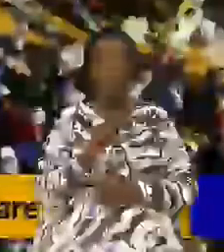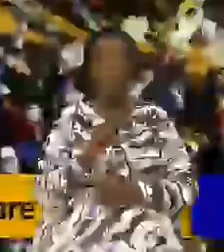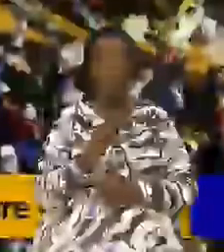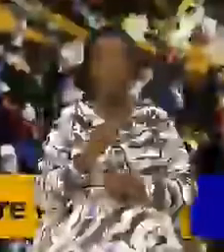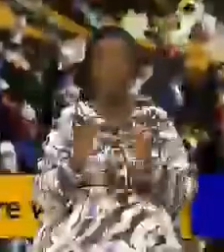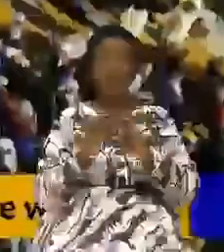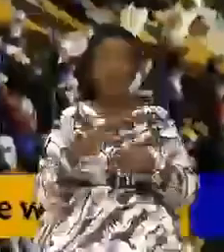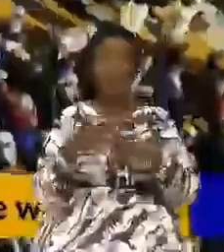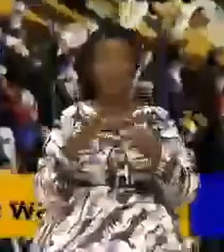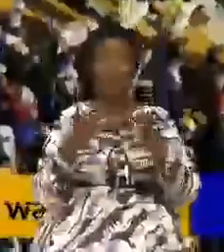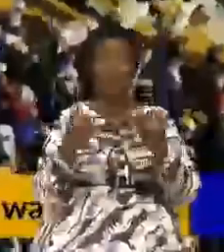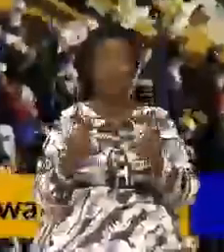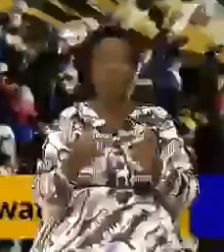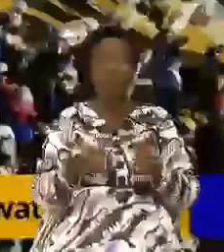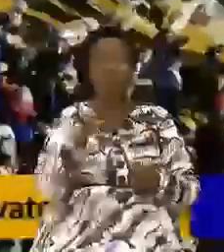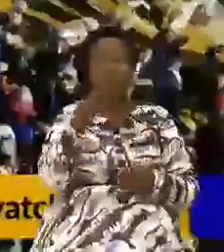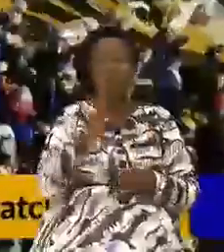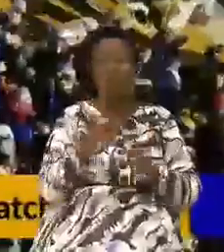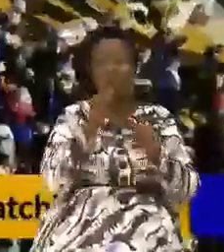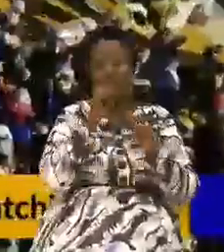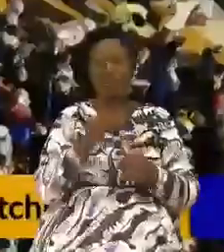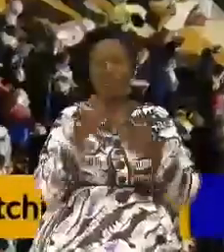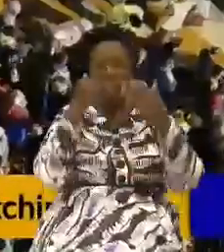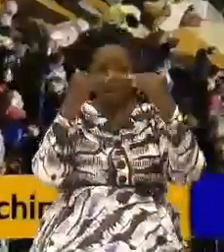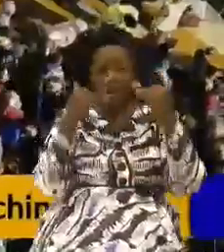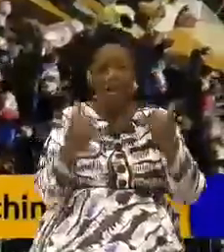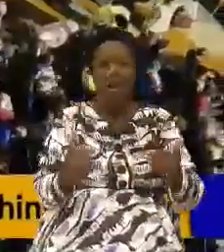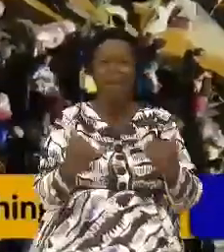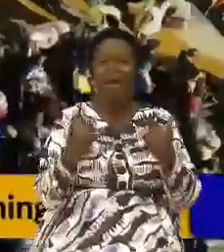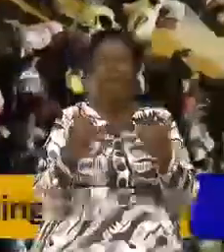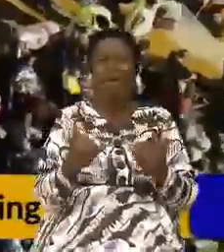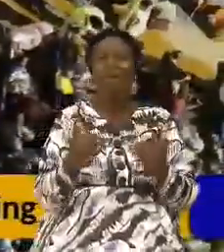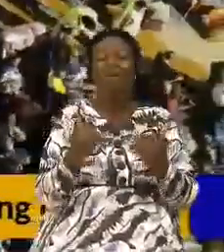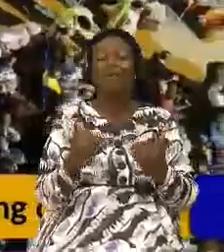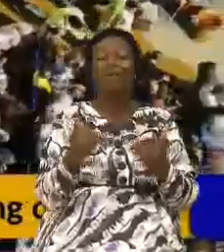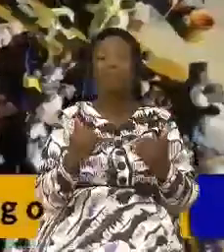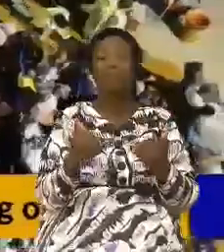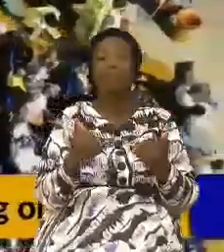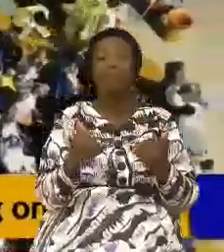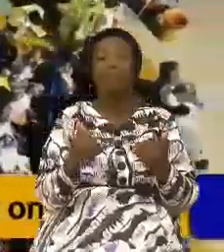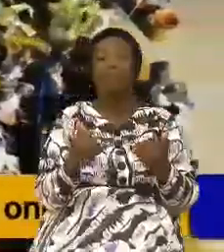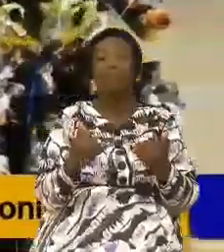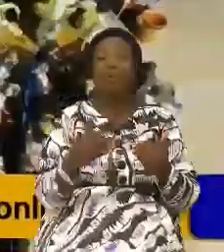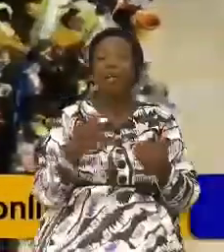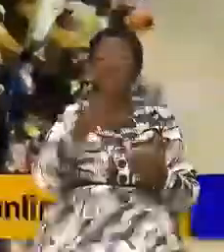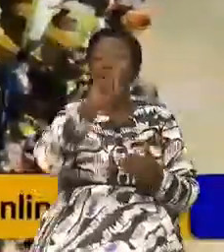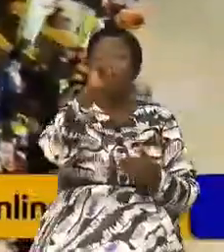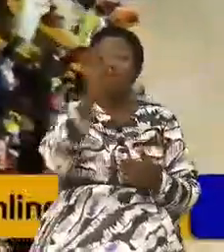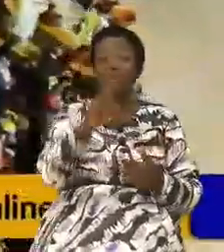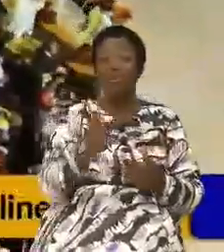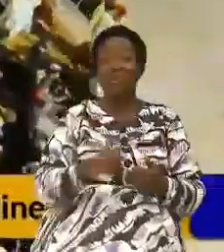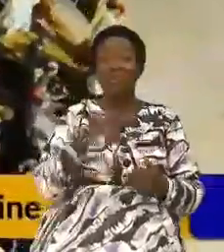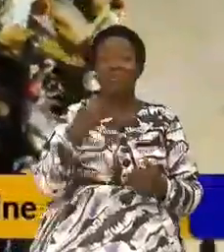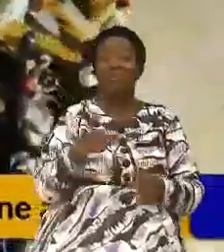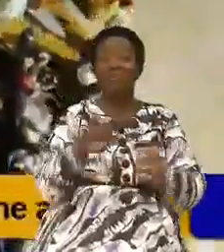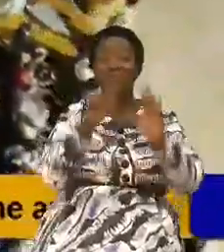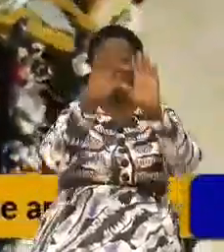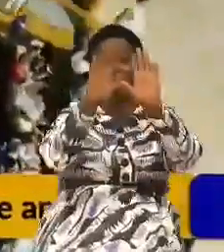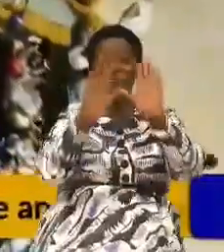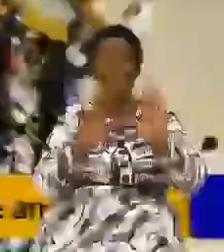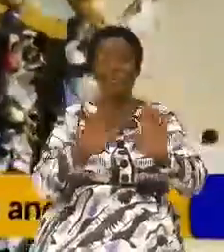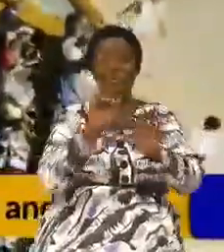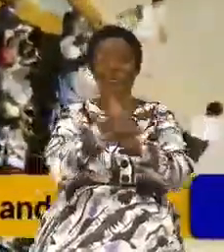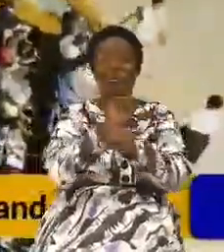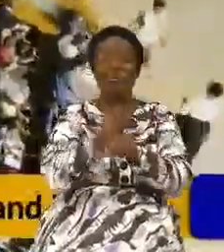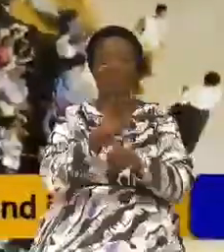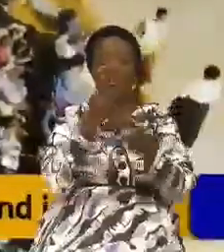you. Right now, the thundering of miracles is coming